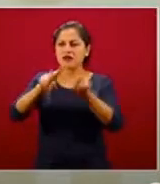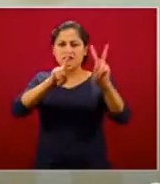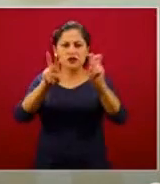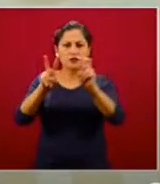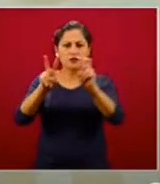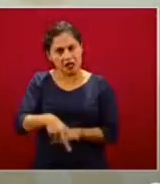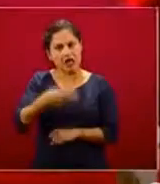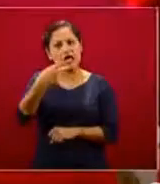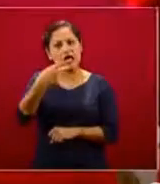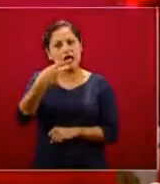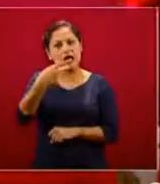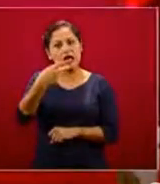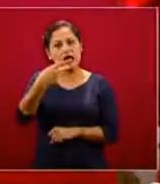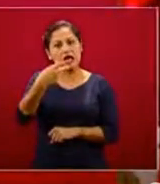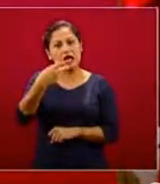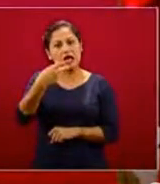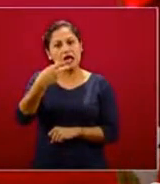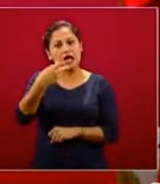they are not.